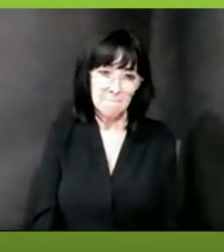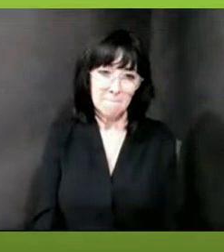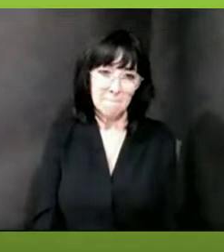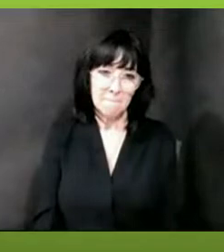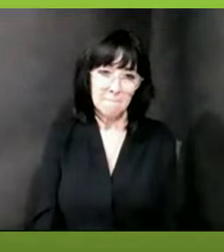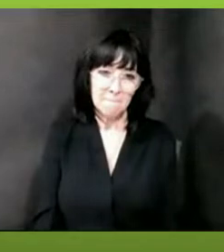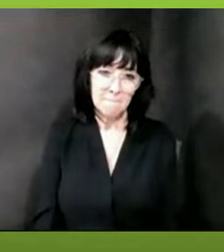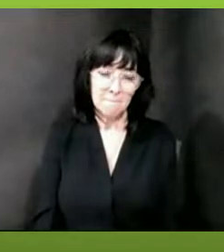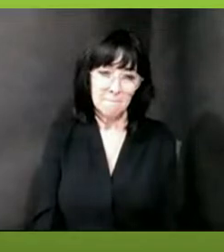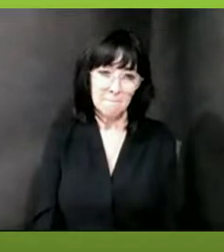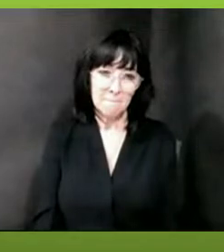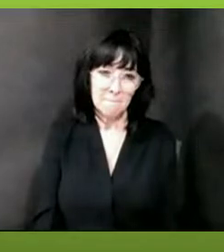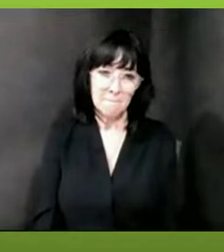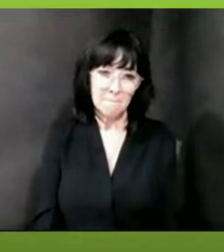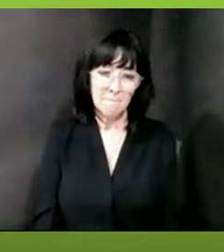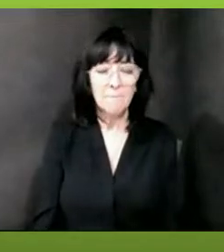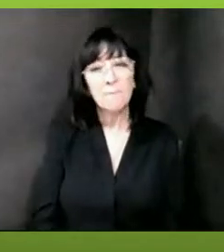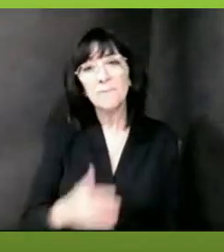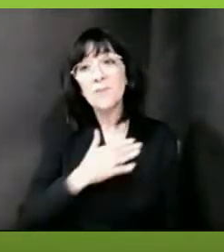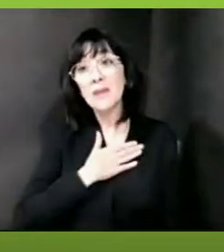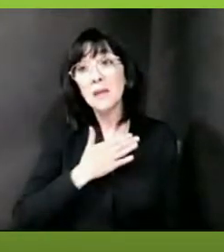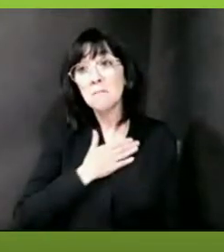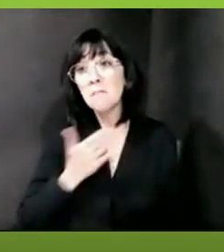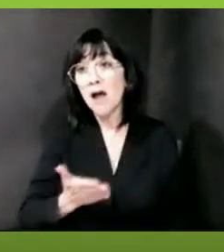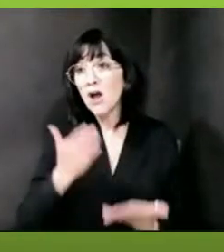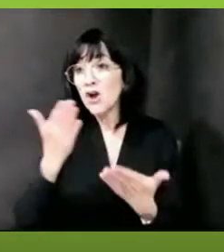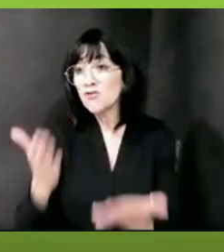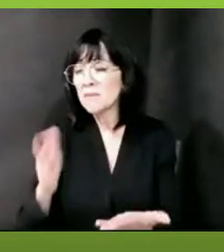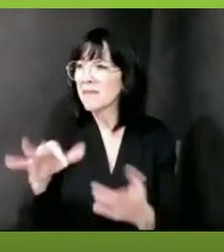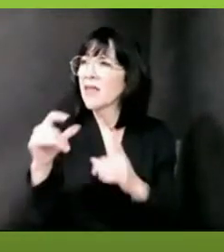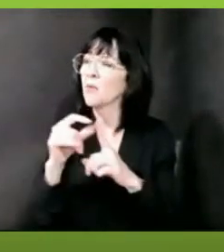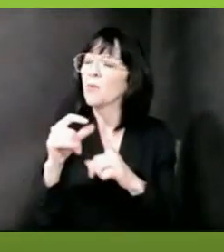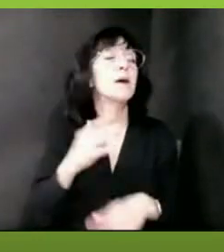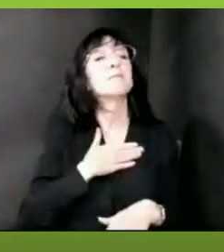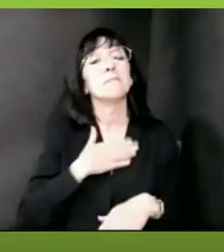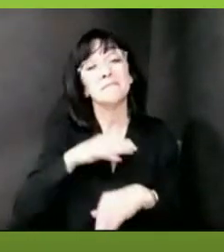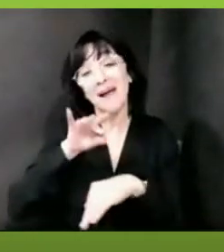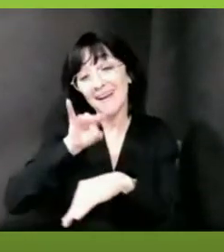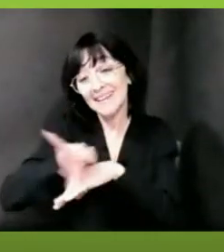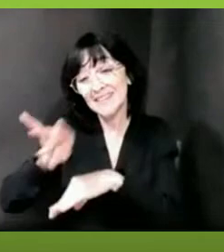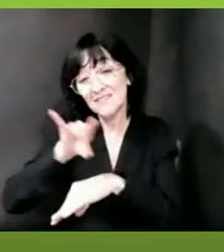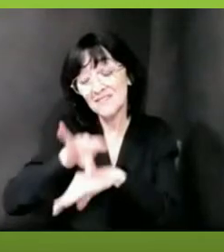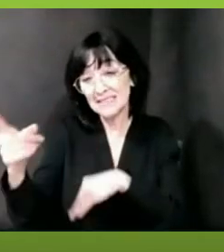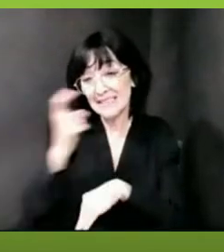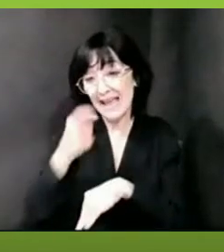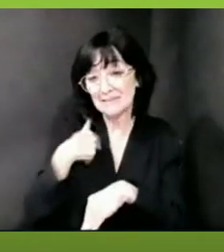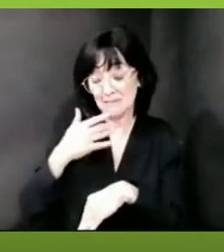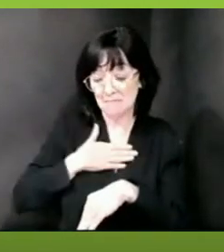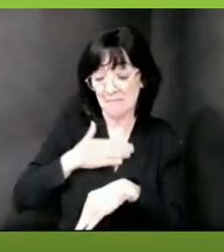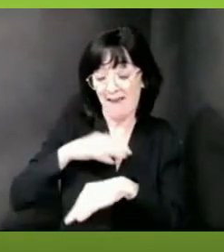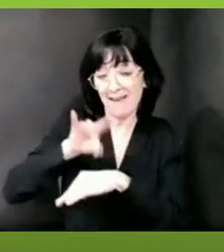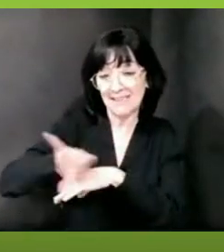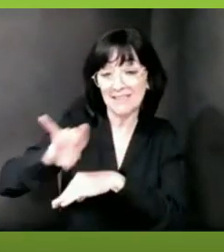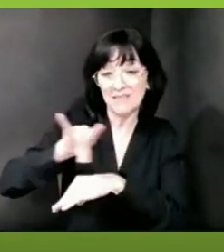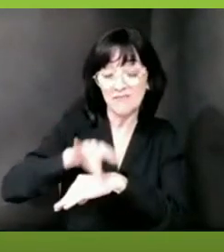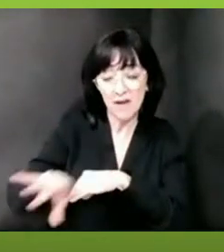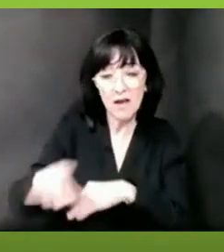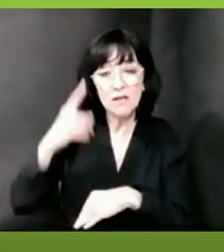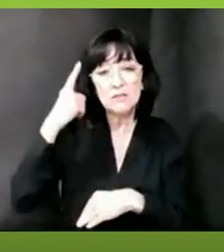was the word? Not my recommendation. My advice. That was the word. My advice for